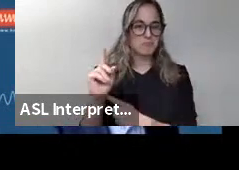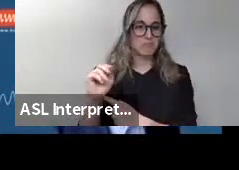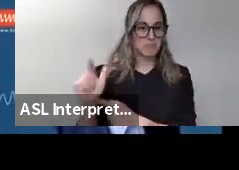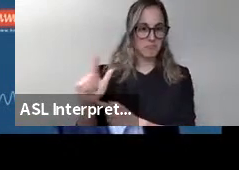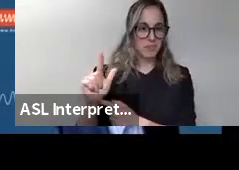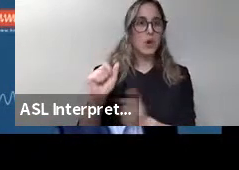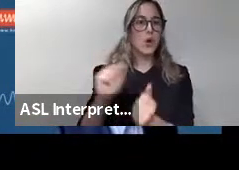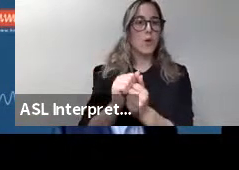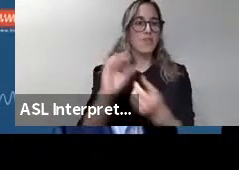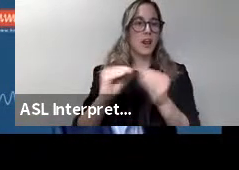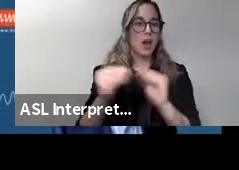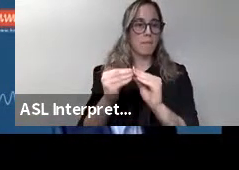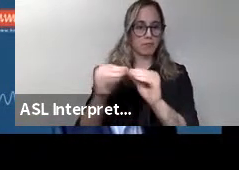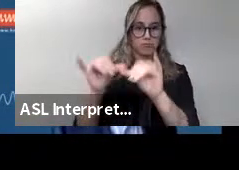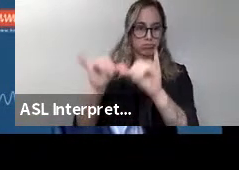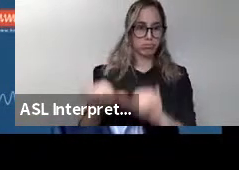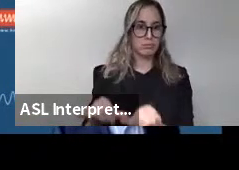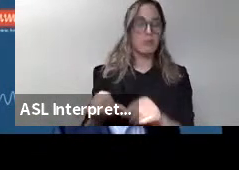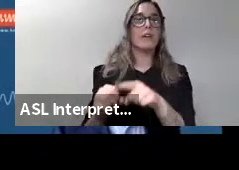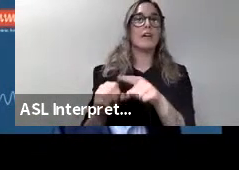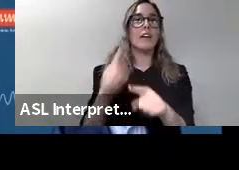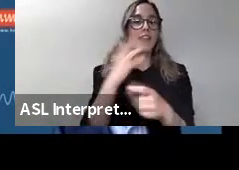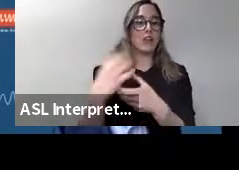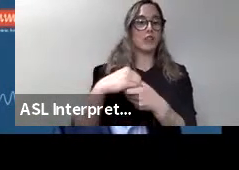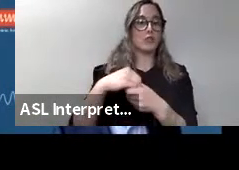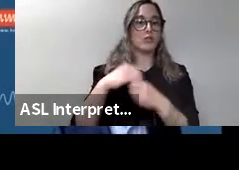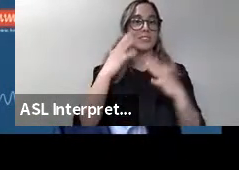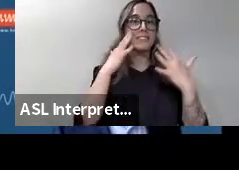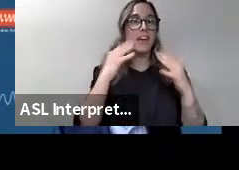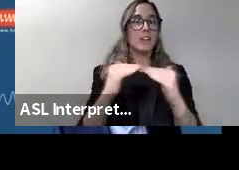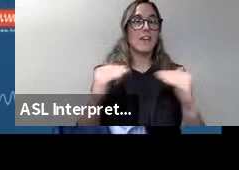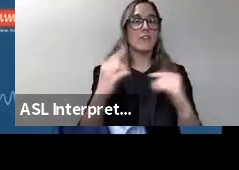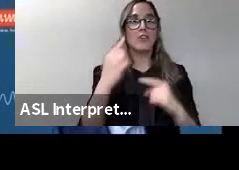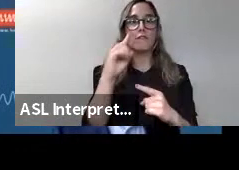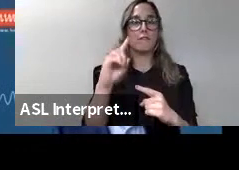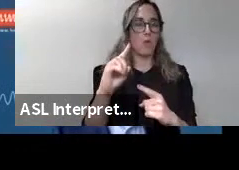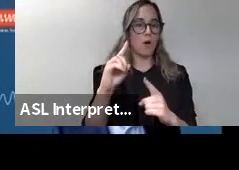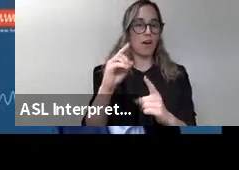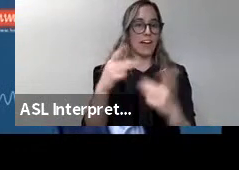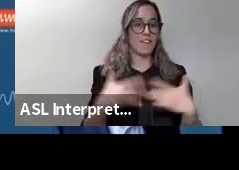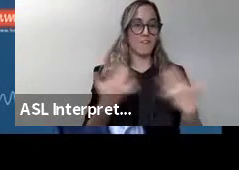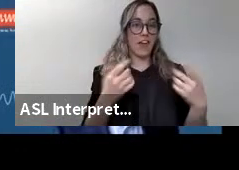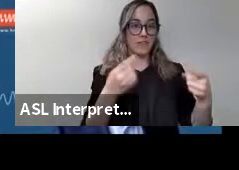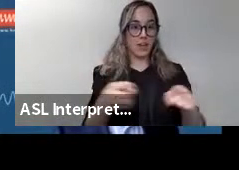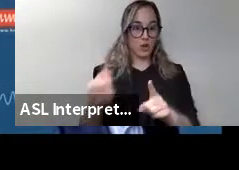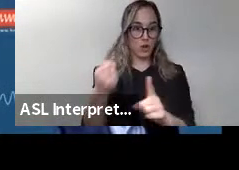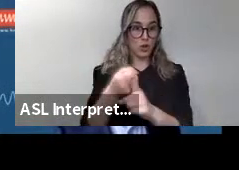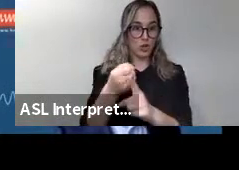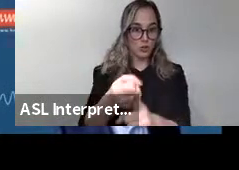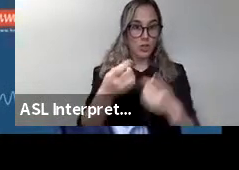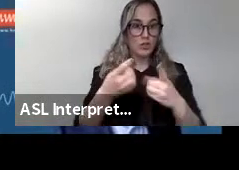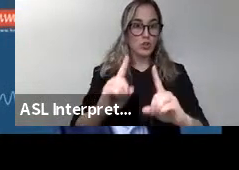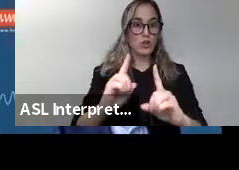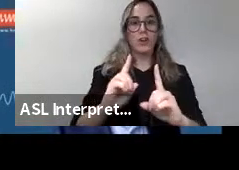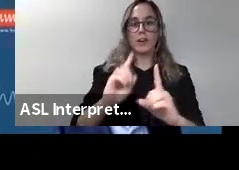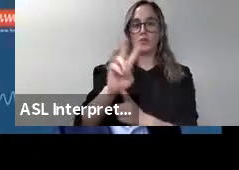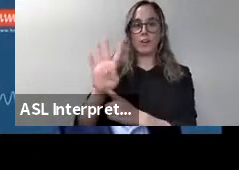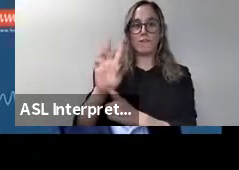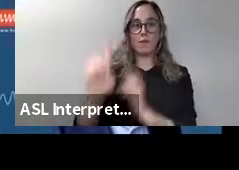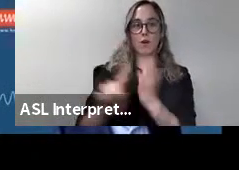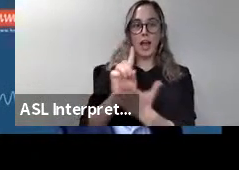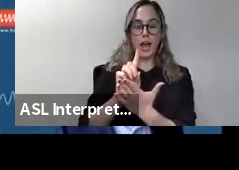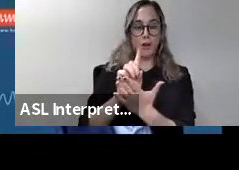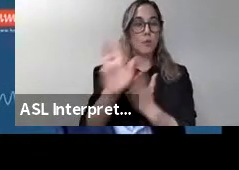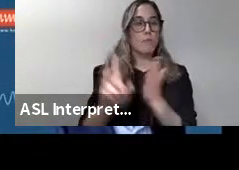number. DNL accounts for the noise levels of single events and how many occur during that 24-hour period, typically on an annual average